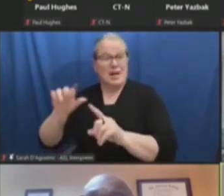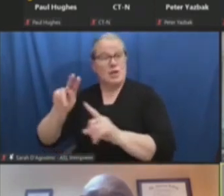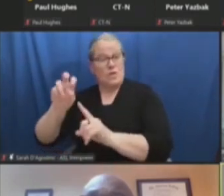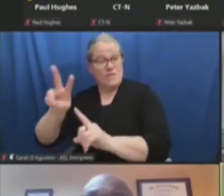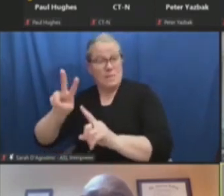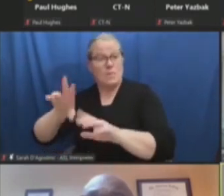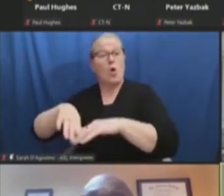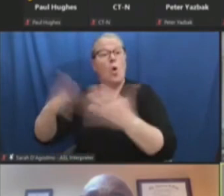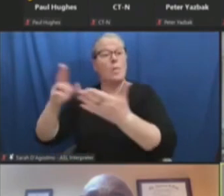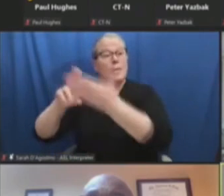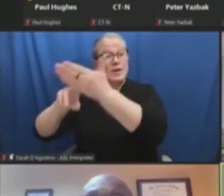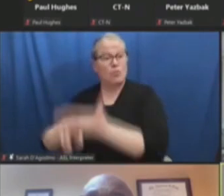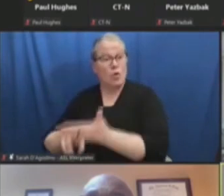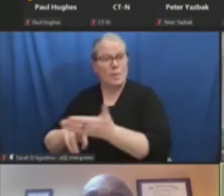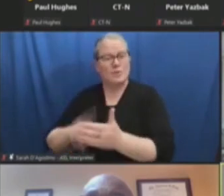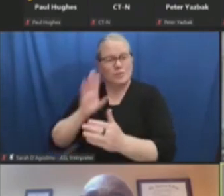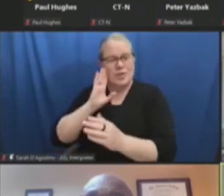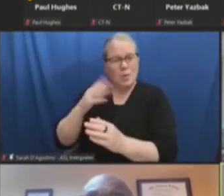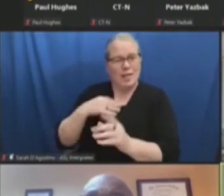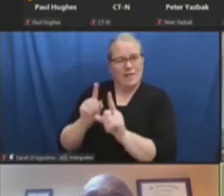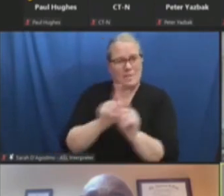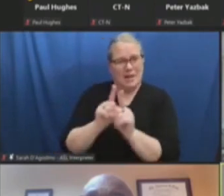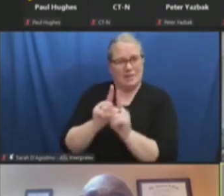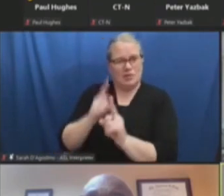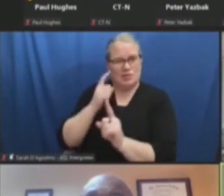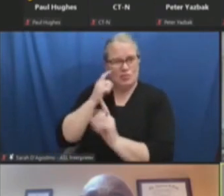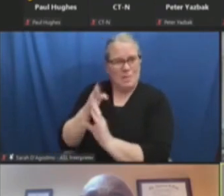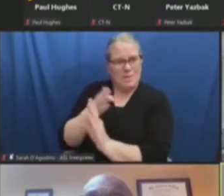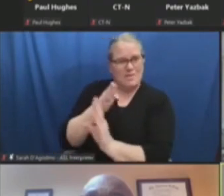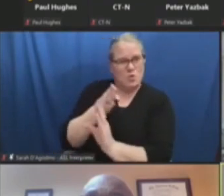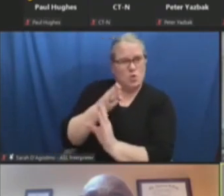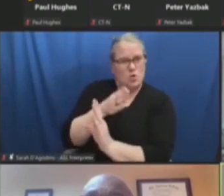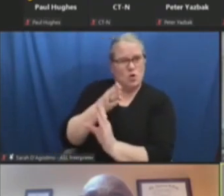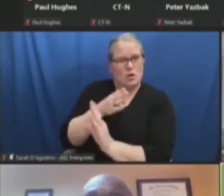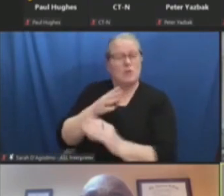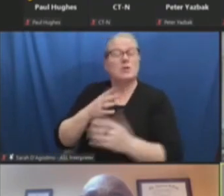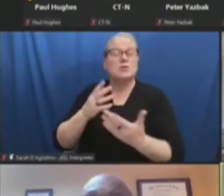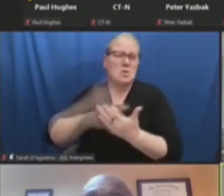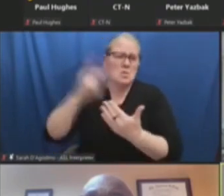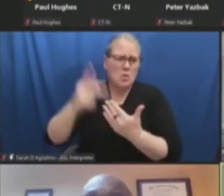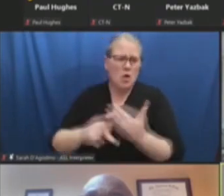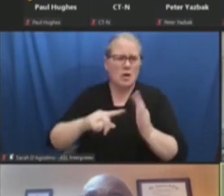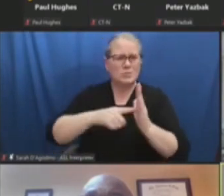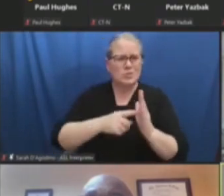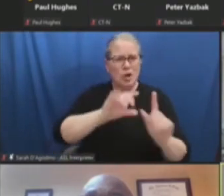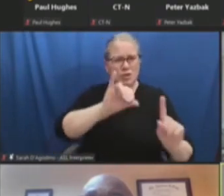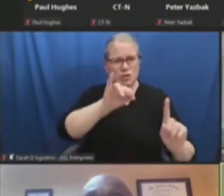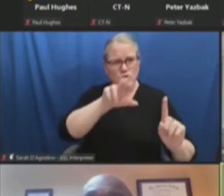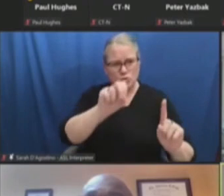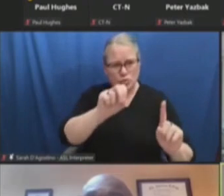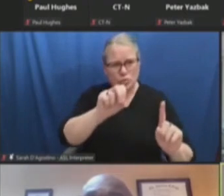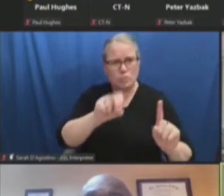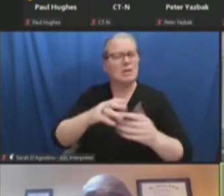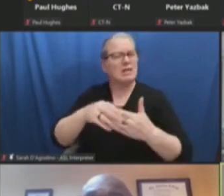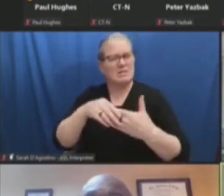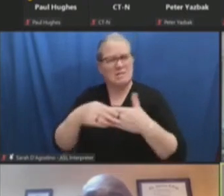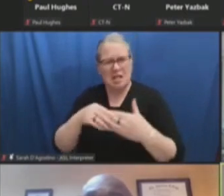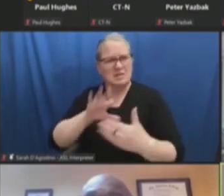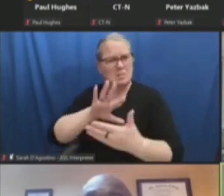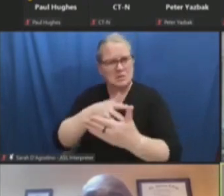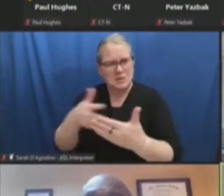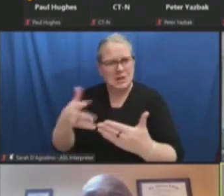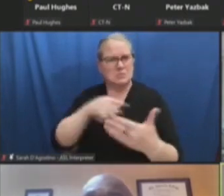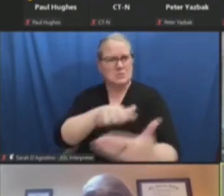November. So the program essentially goes from June. It's flexible. It's a flexible schedule. They study on